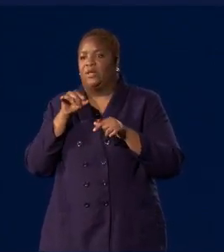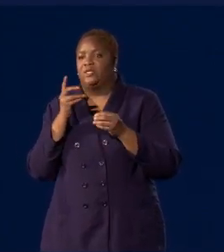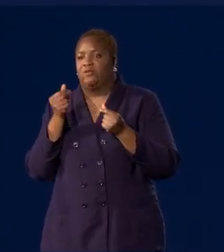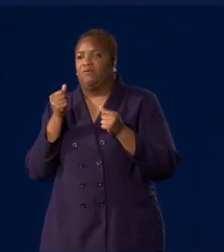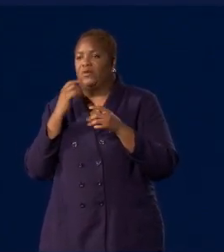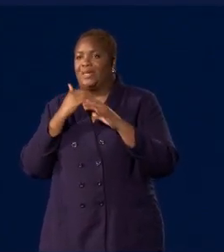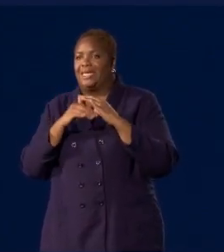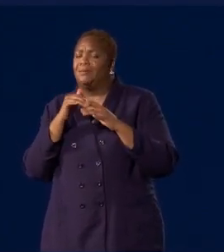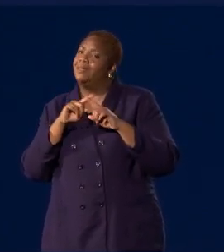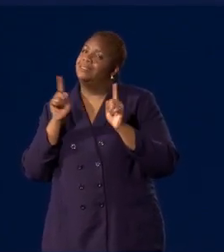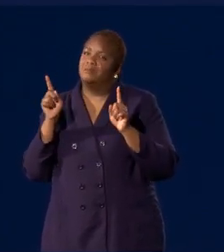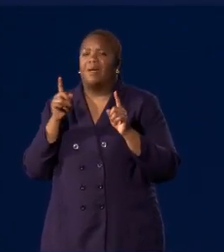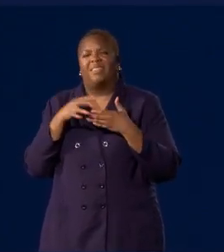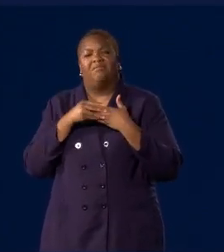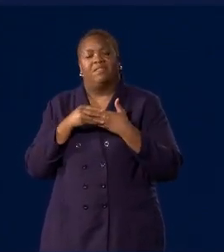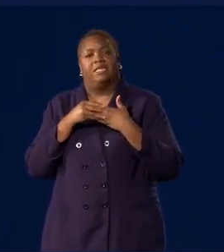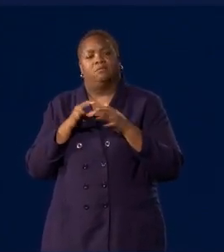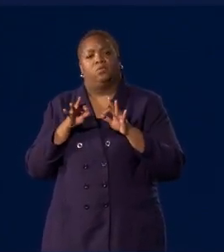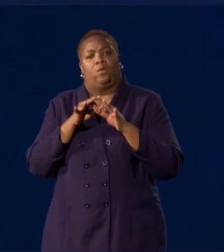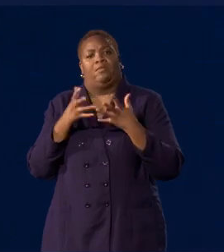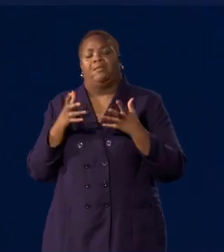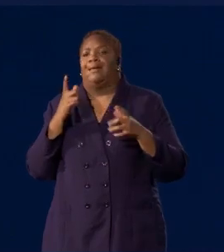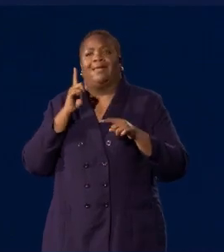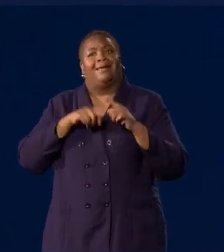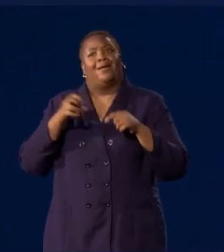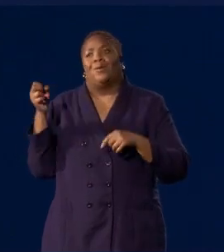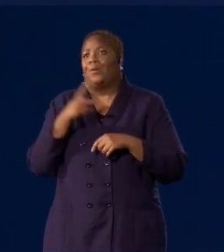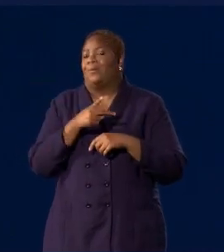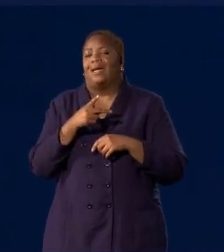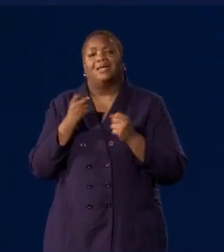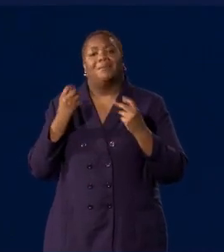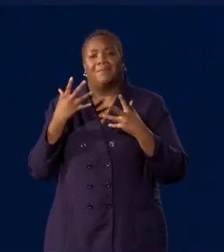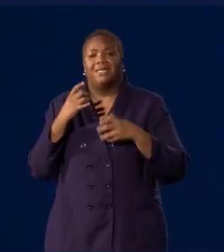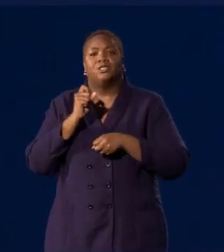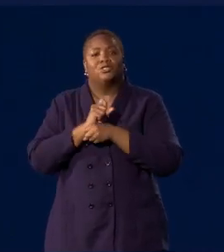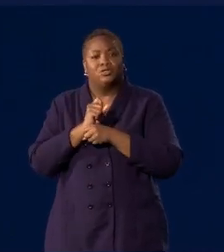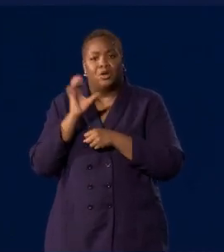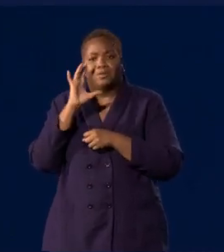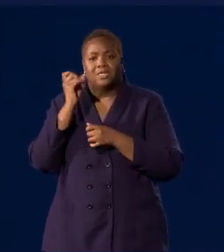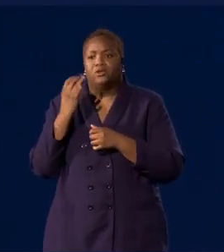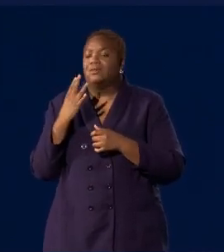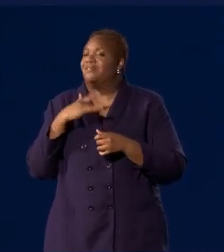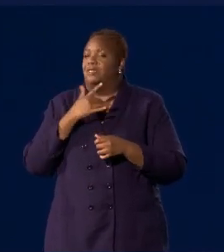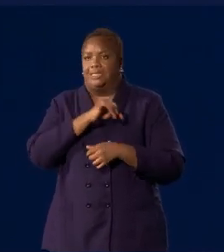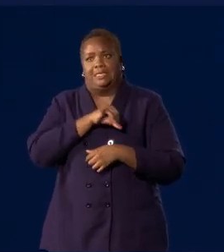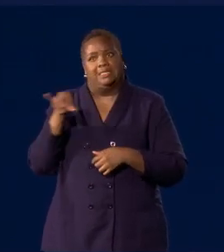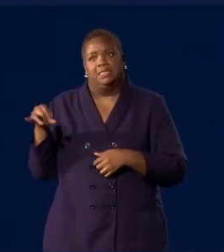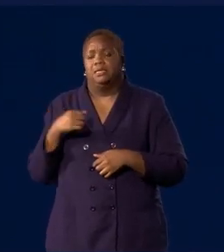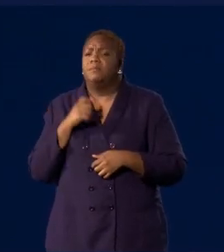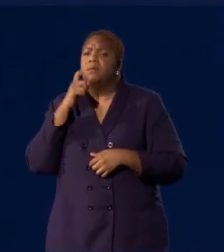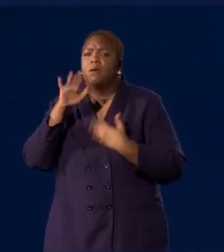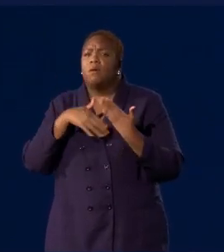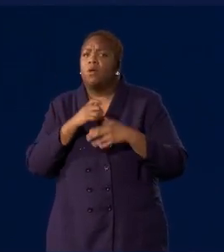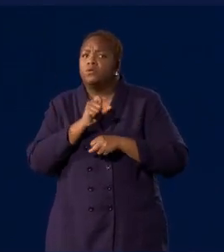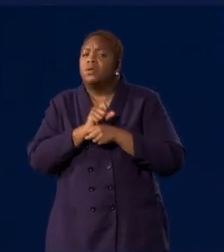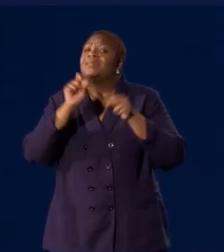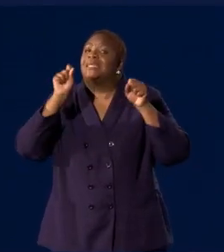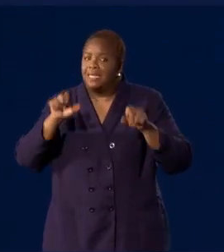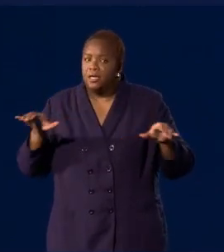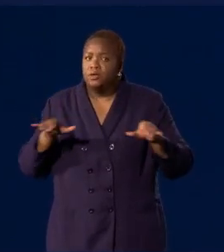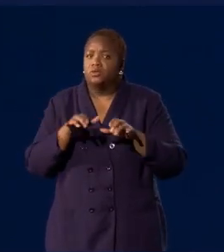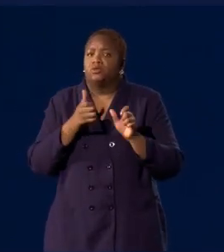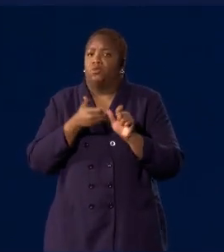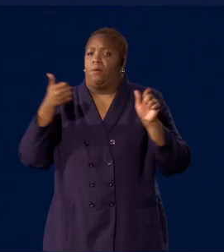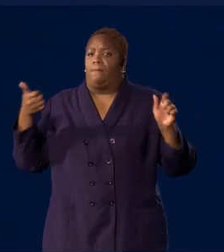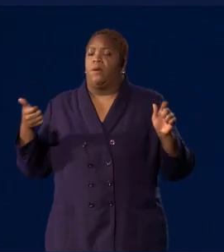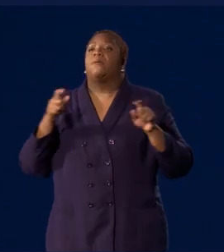flexibility is worth a whole lot for me. I don't think I could go back. A lot of job seekers feel that way too. Not that every job can be done remotely, but